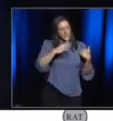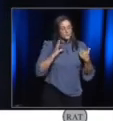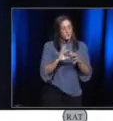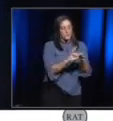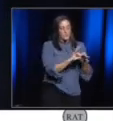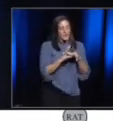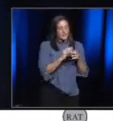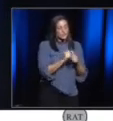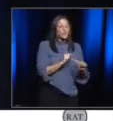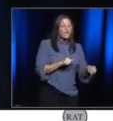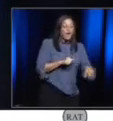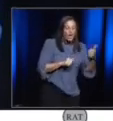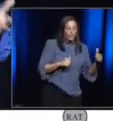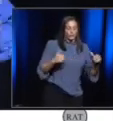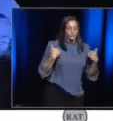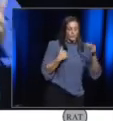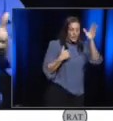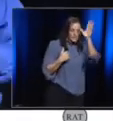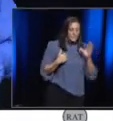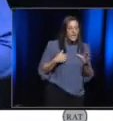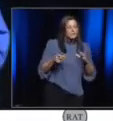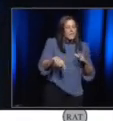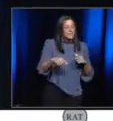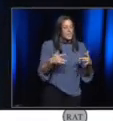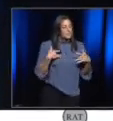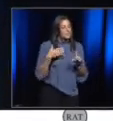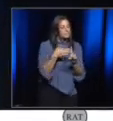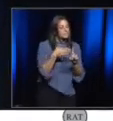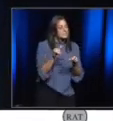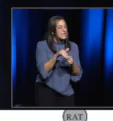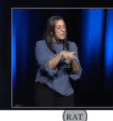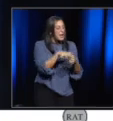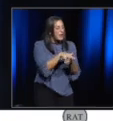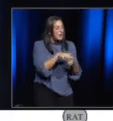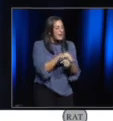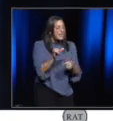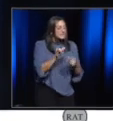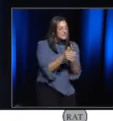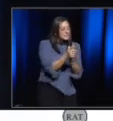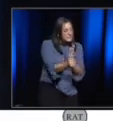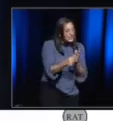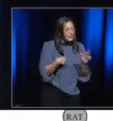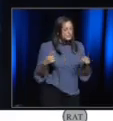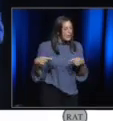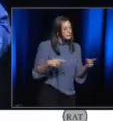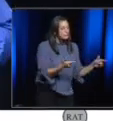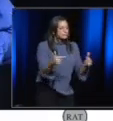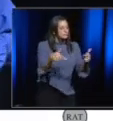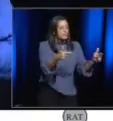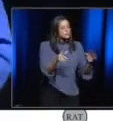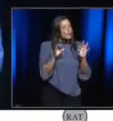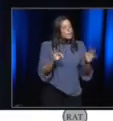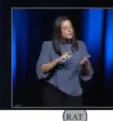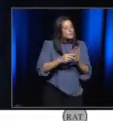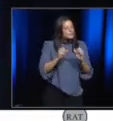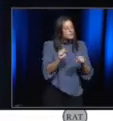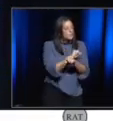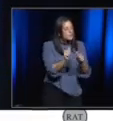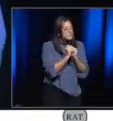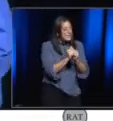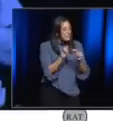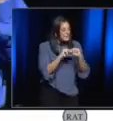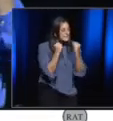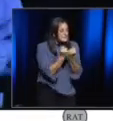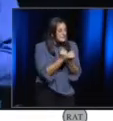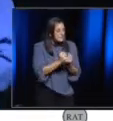whom they share favored foraging areas and tactics. And that makes sense because then you can coordinate your alliance behavior more easily.